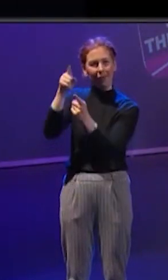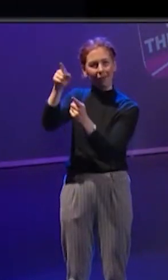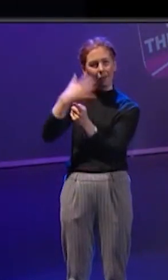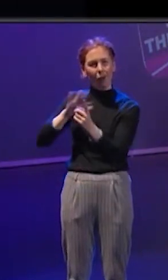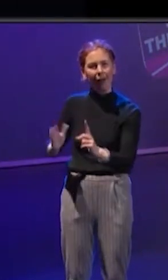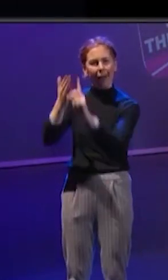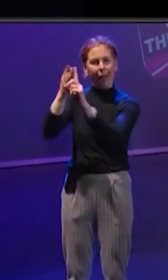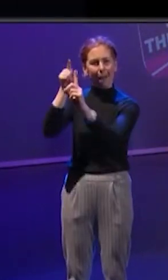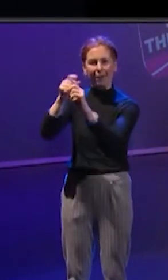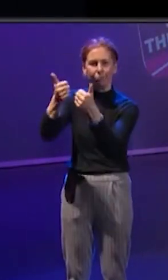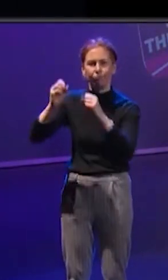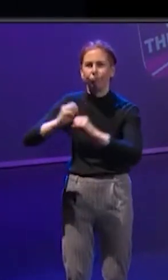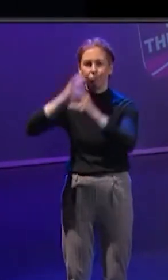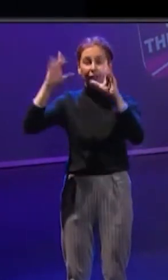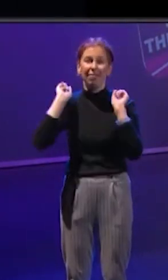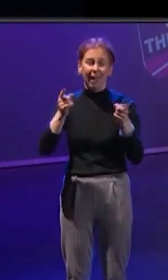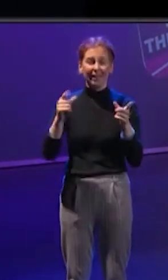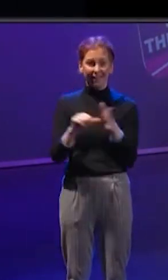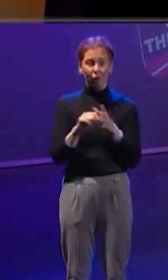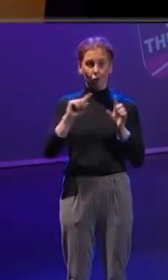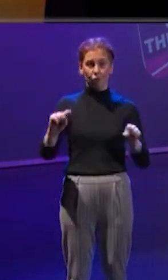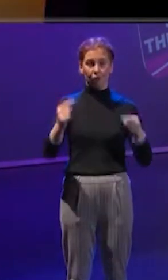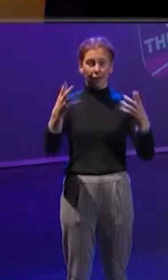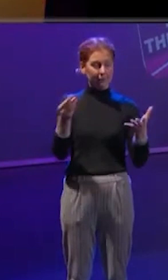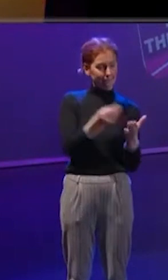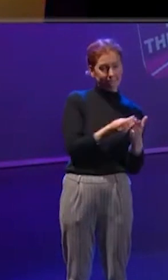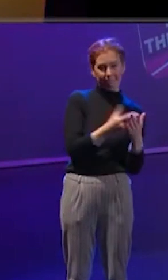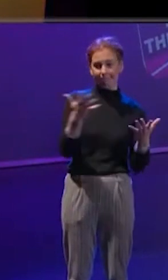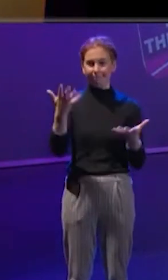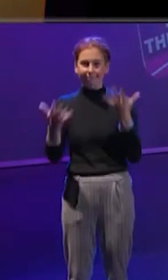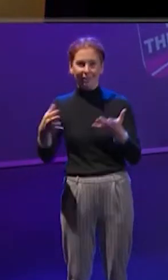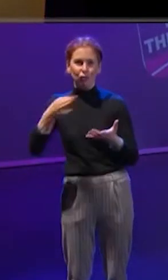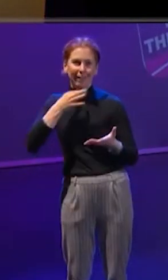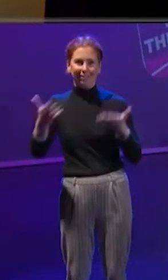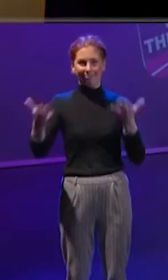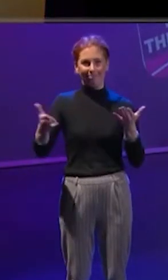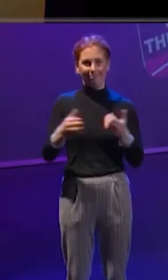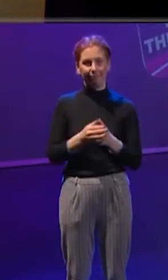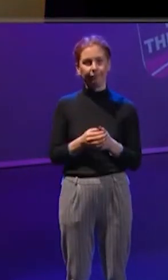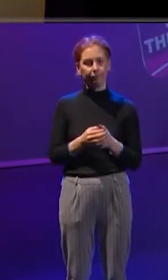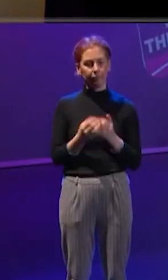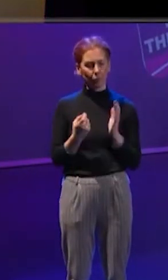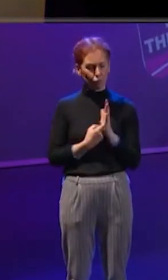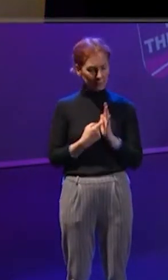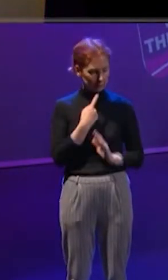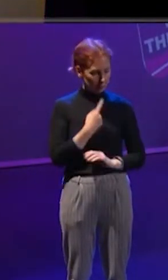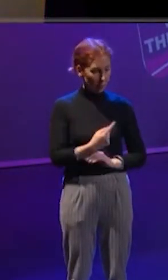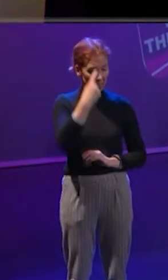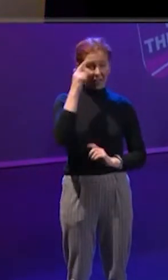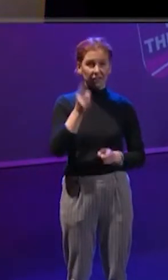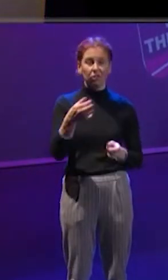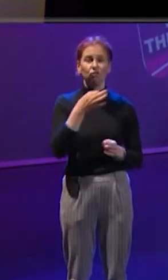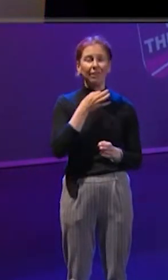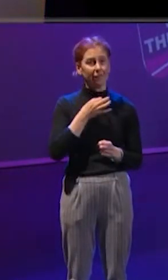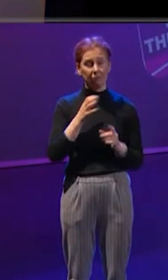is the hardest challenge that I go on all the time. Yeah, I think risk is a massive one, and I think that good producers, good organisations,